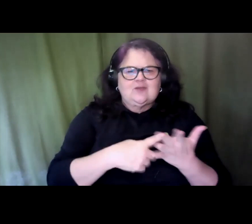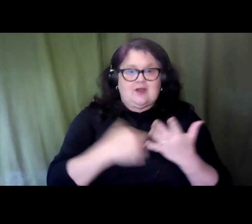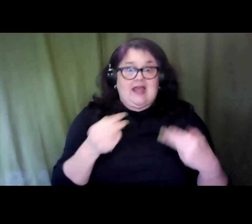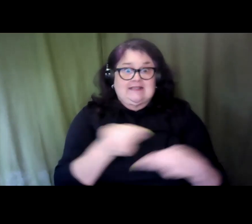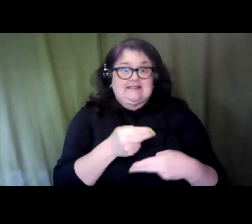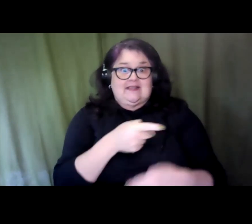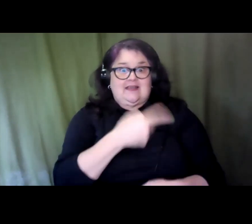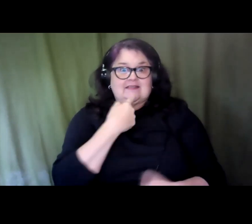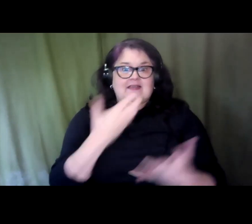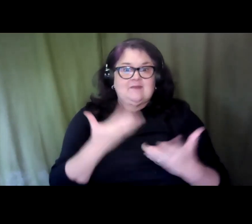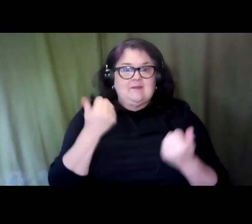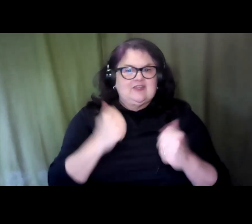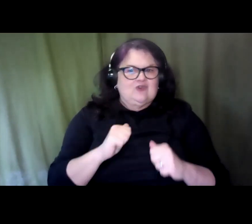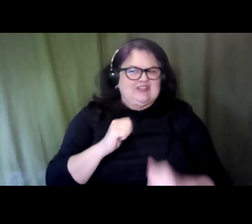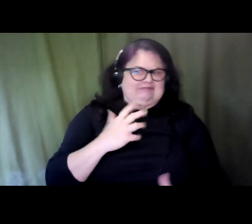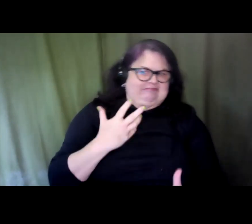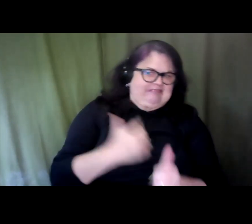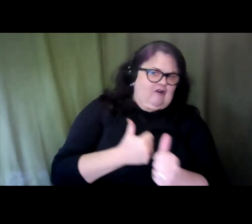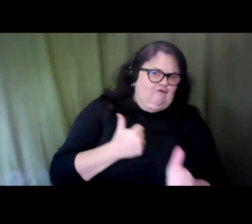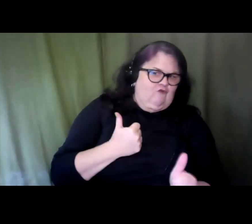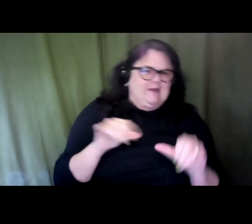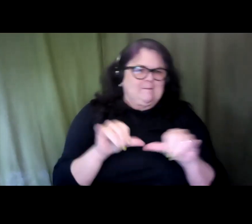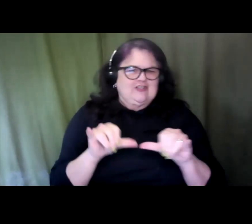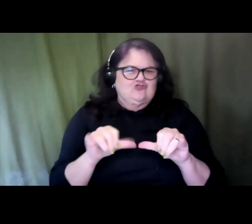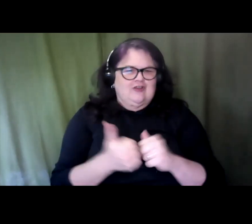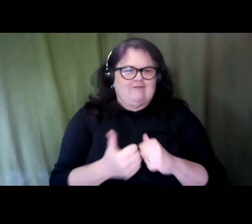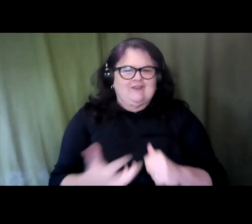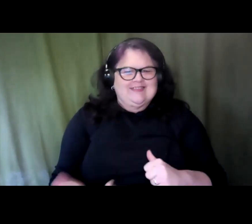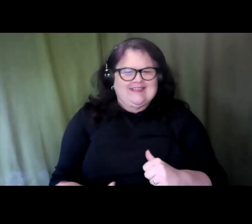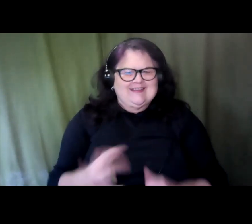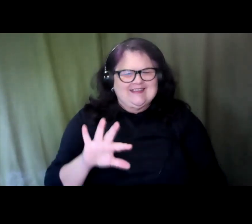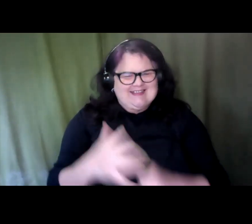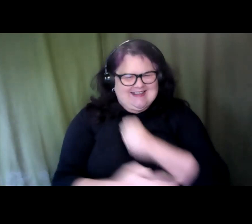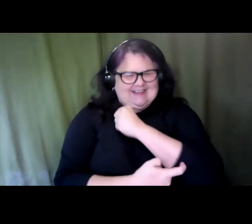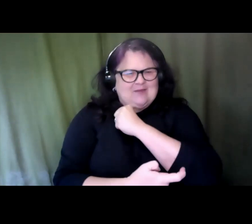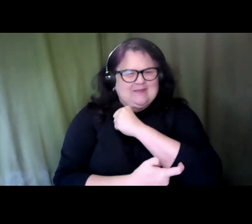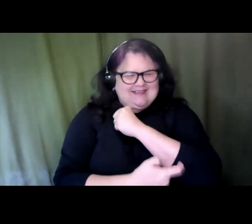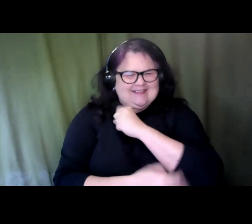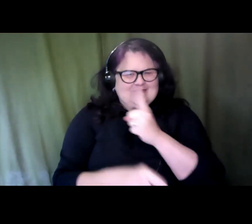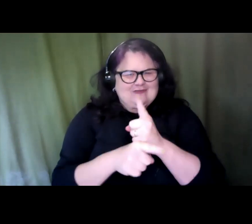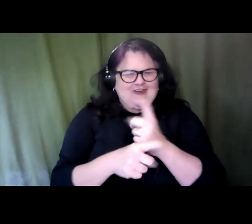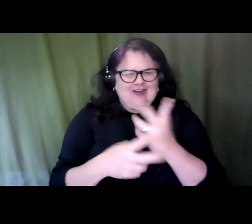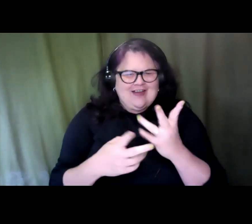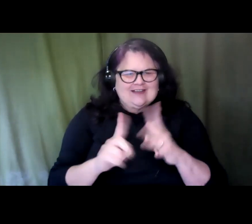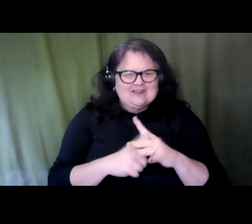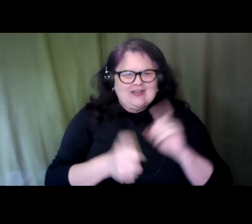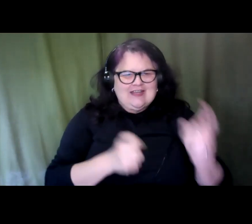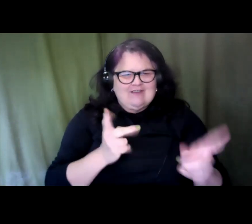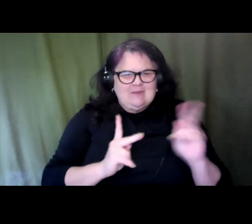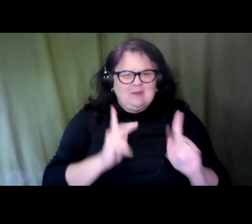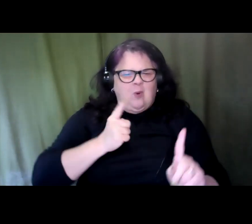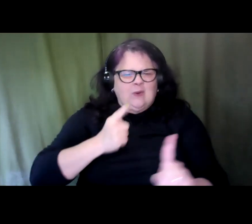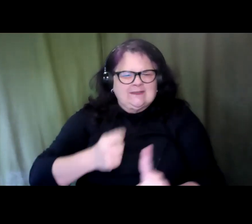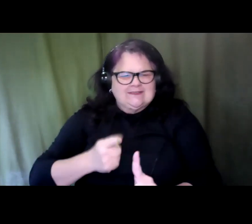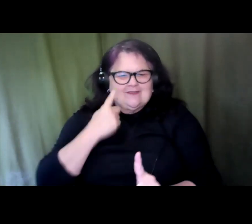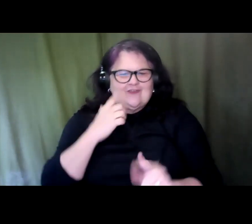you know, maybe try to shy away from measuring everything because it's kind of tempting, right? To start giving people points for